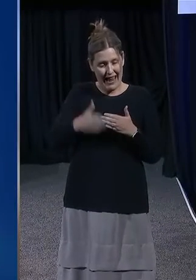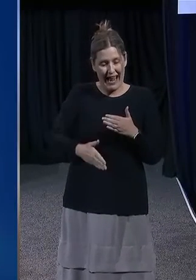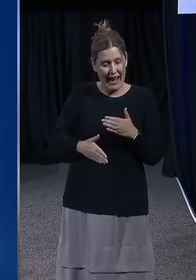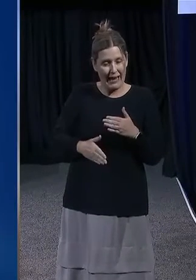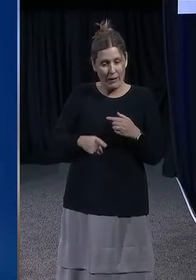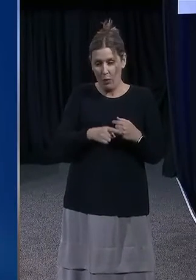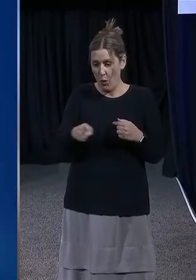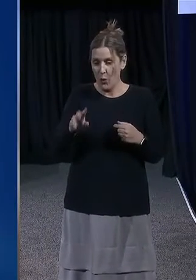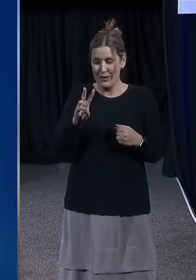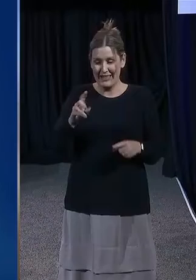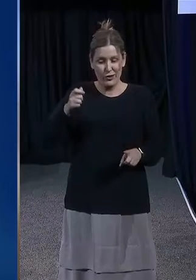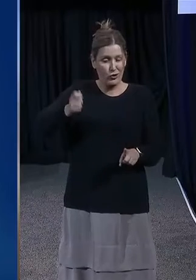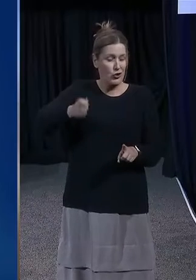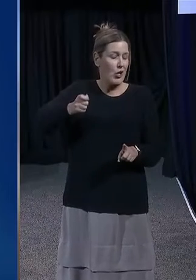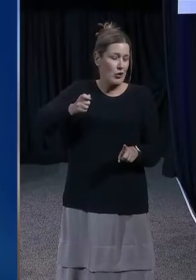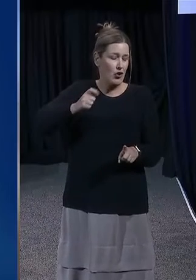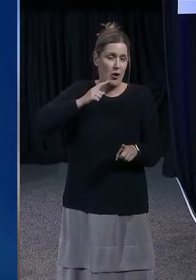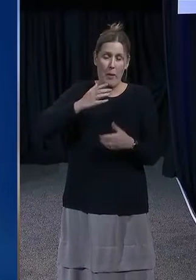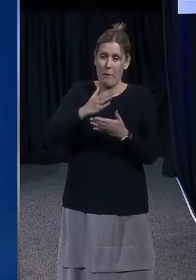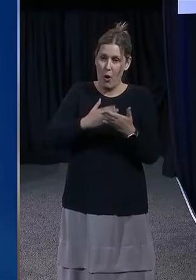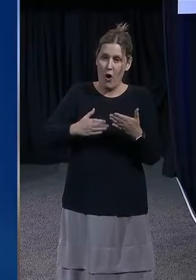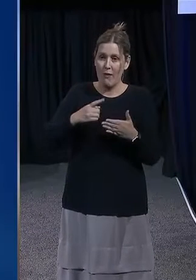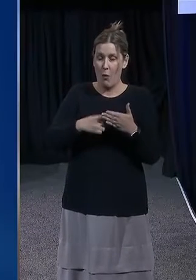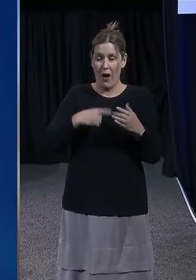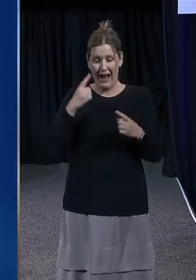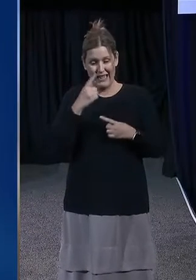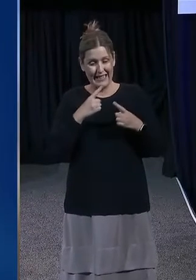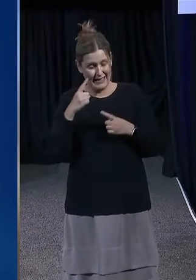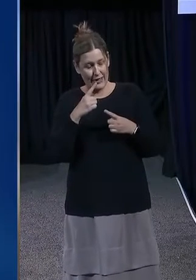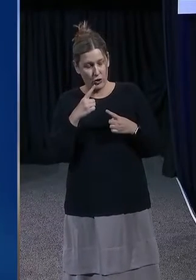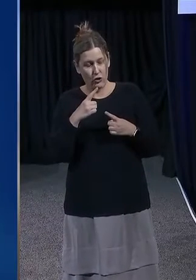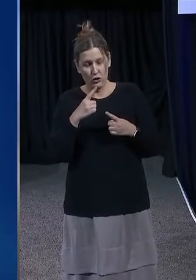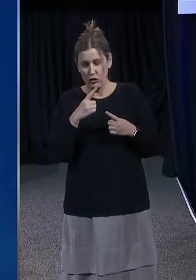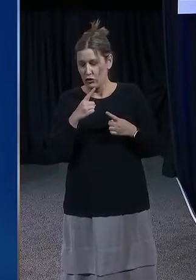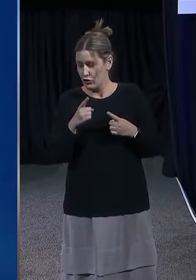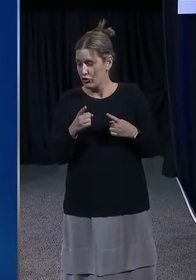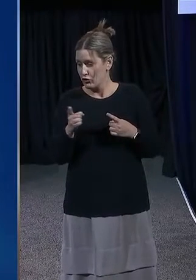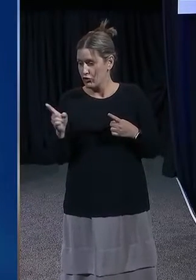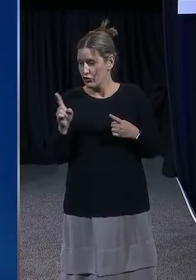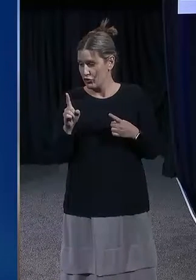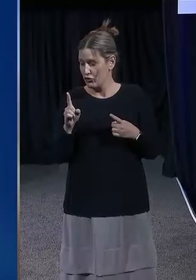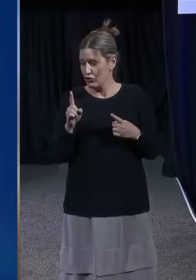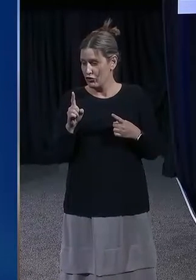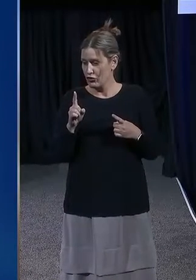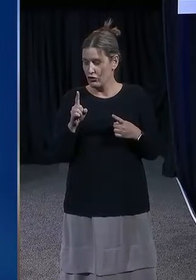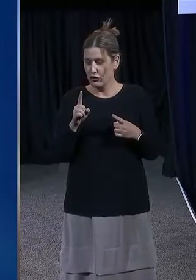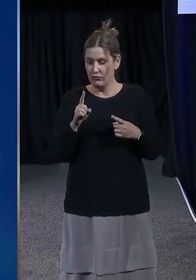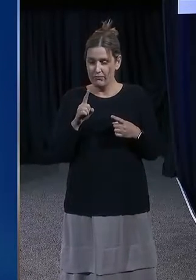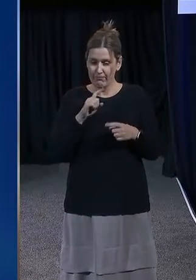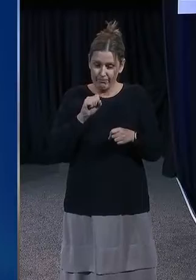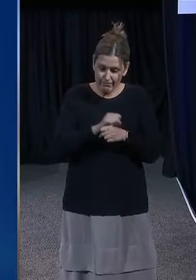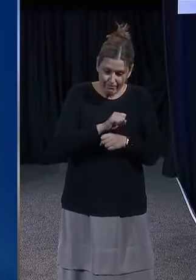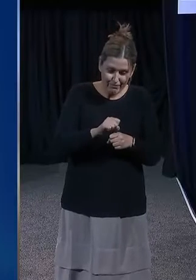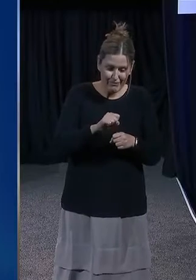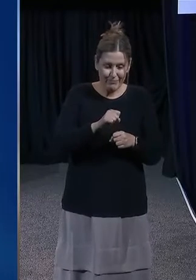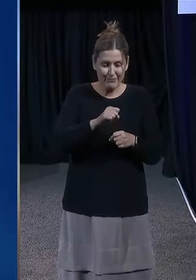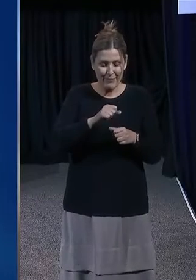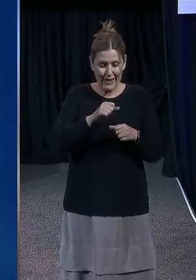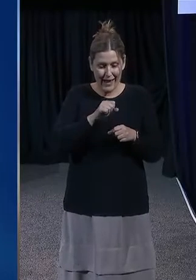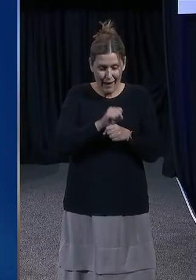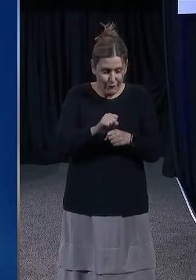certainly are a part of what I would consider to be a concerted effort to end